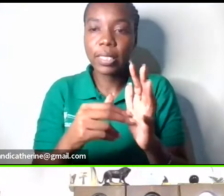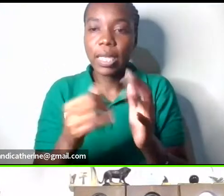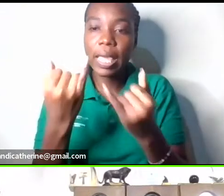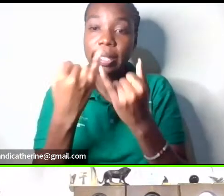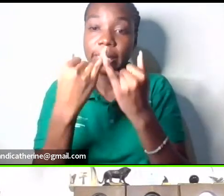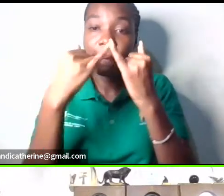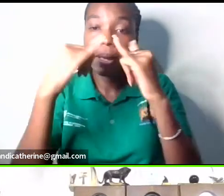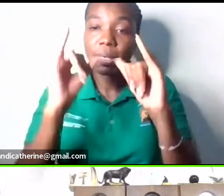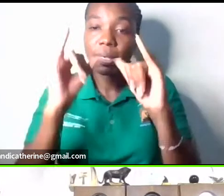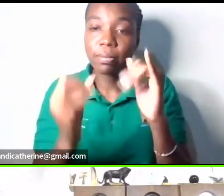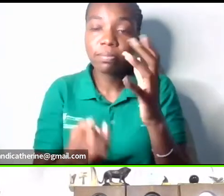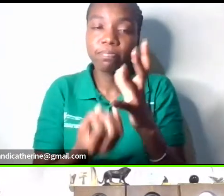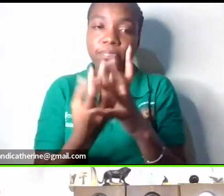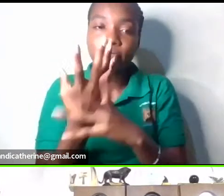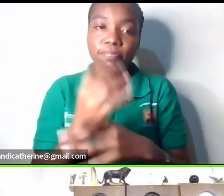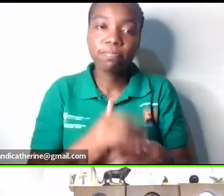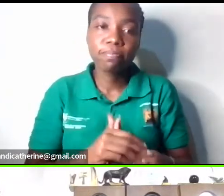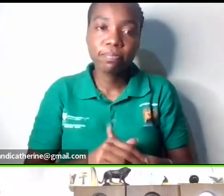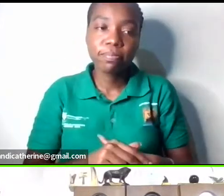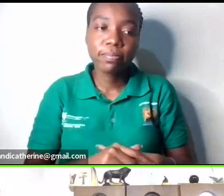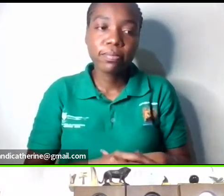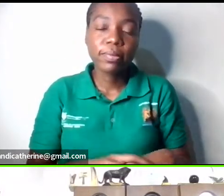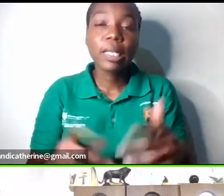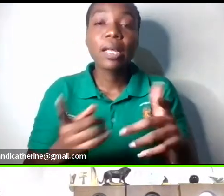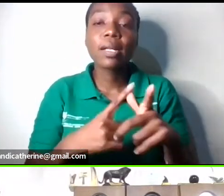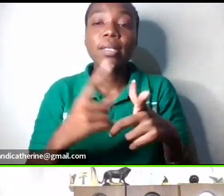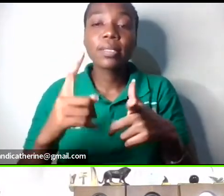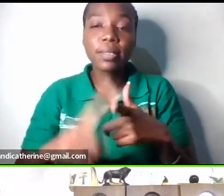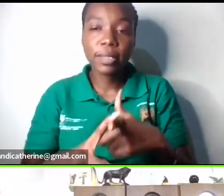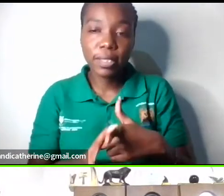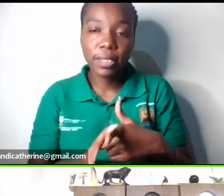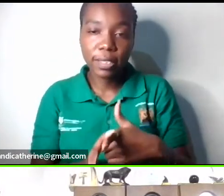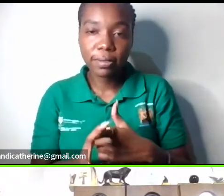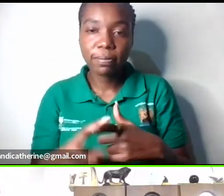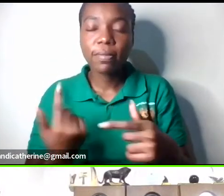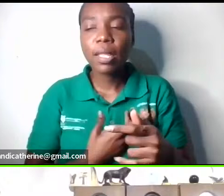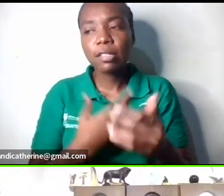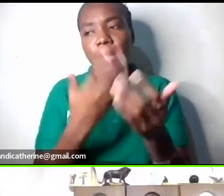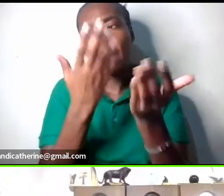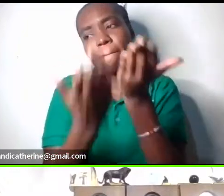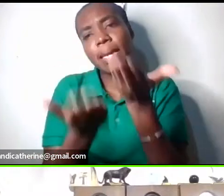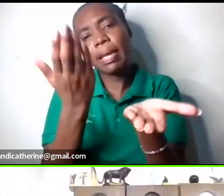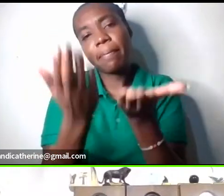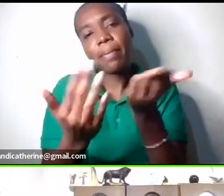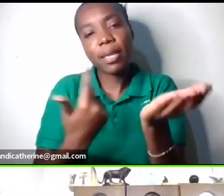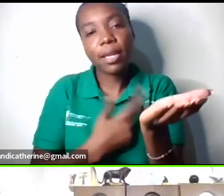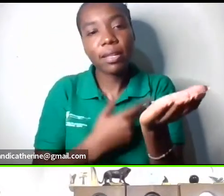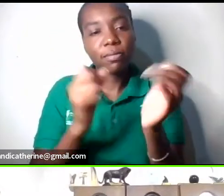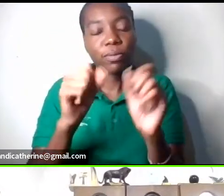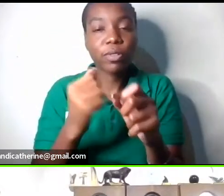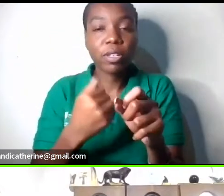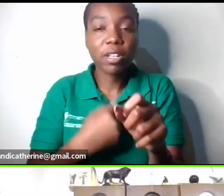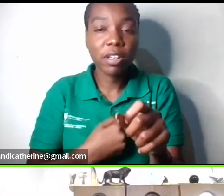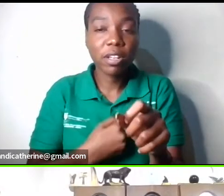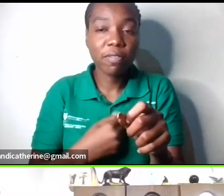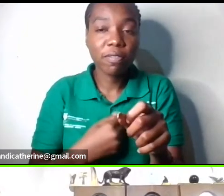And whereas it may be deemed to be a little bit more